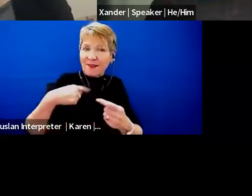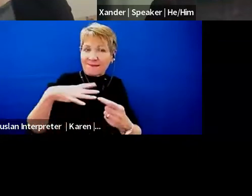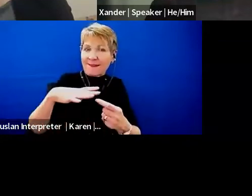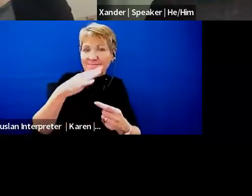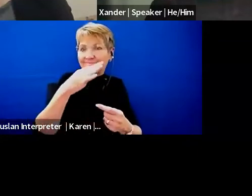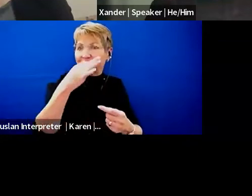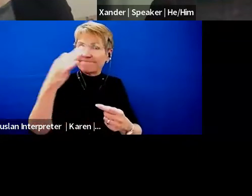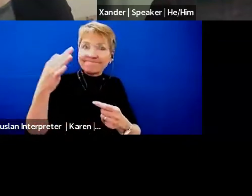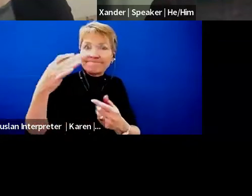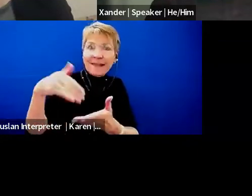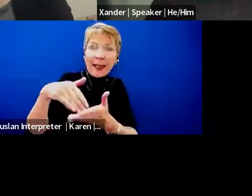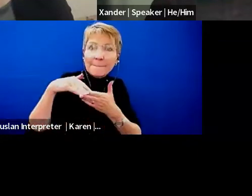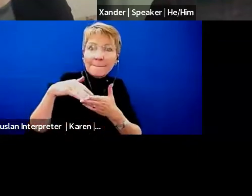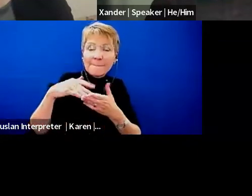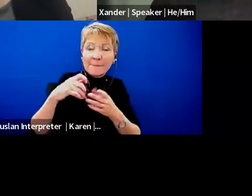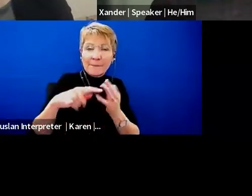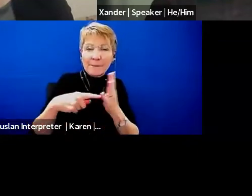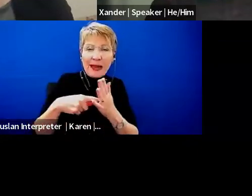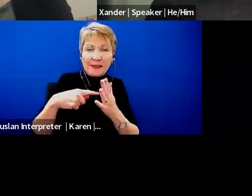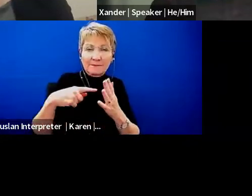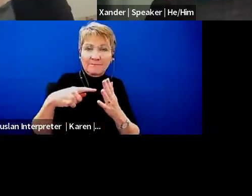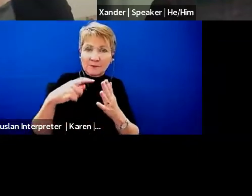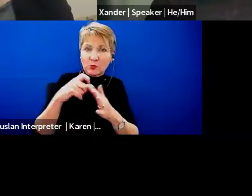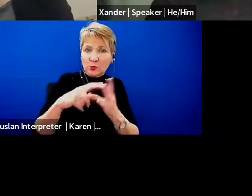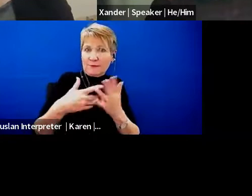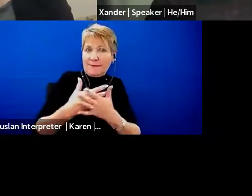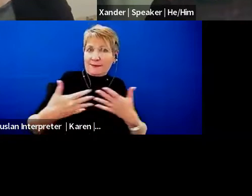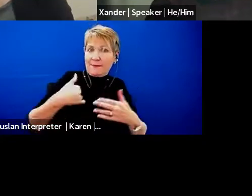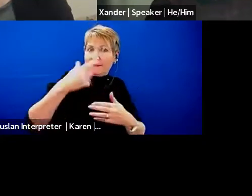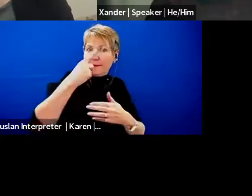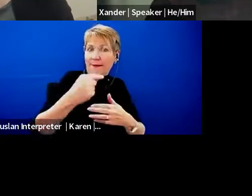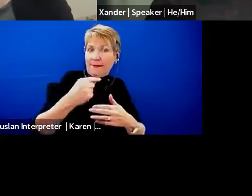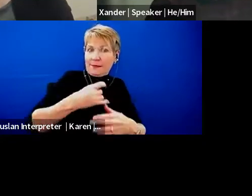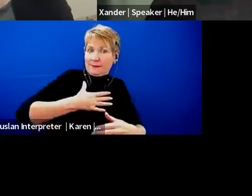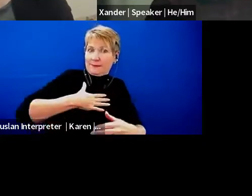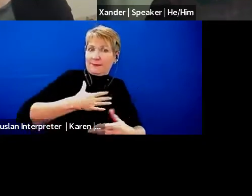It's about doing as much as I could for myself.